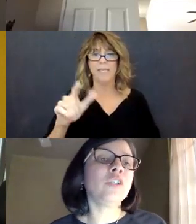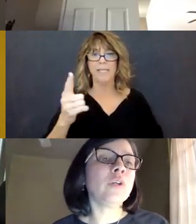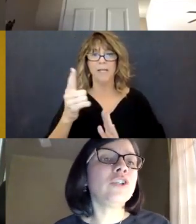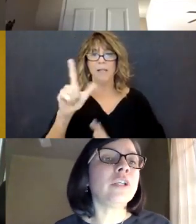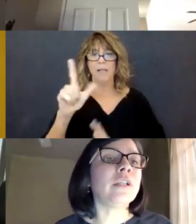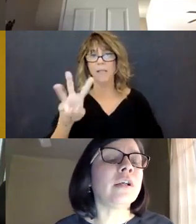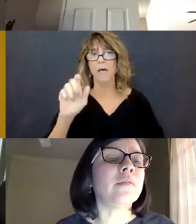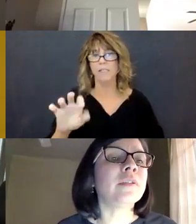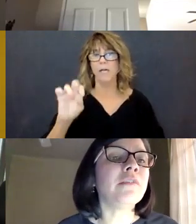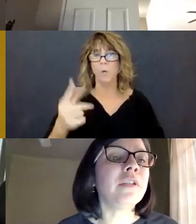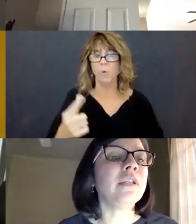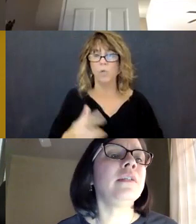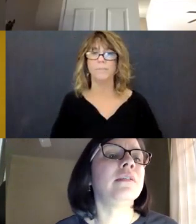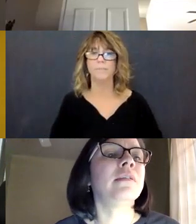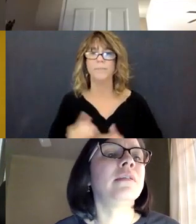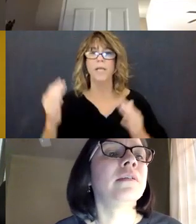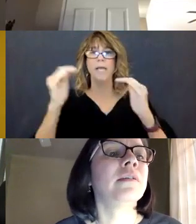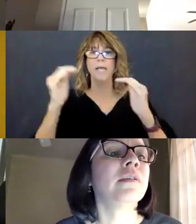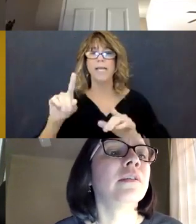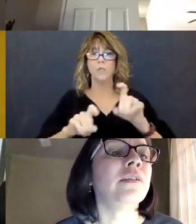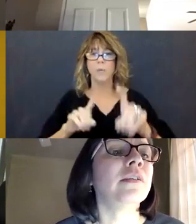And next question, Stephanie Innes.